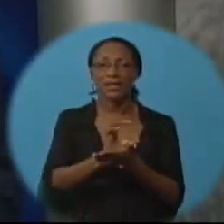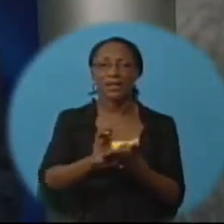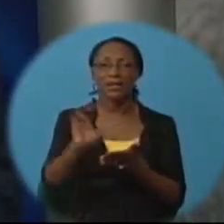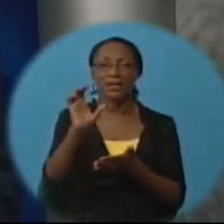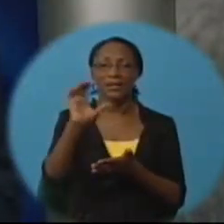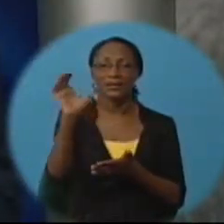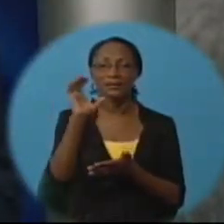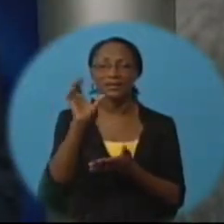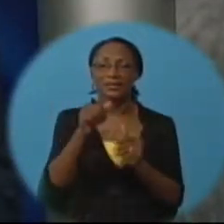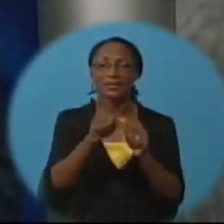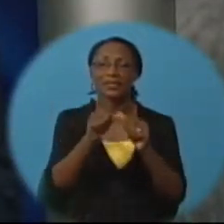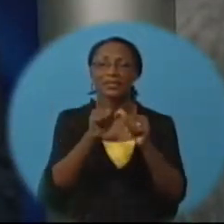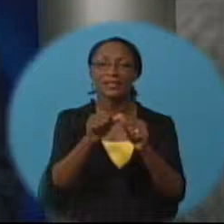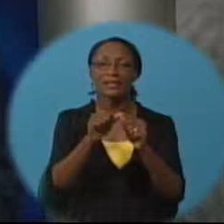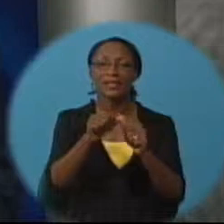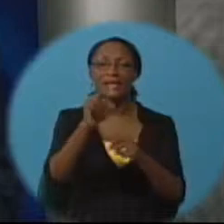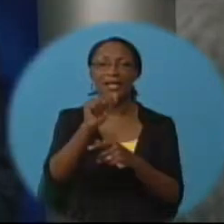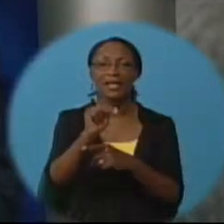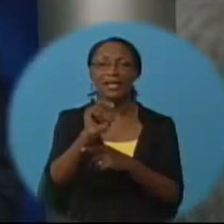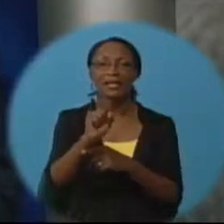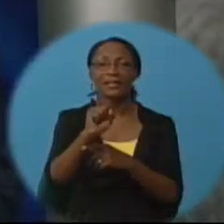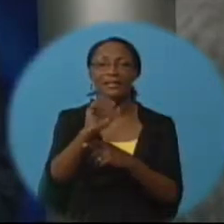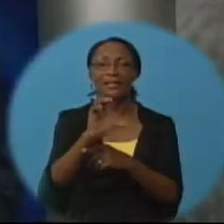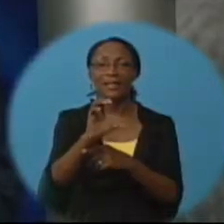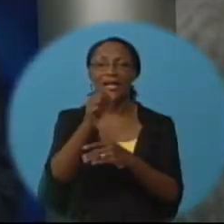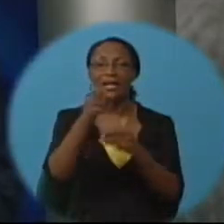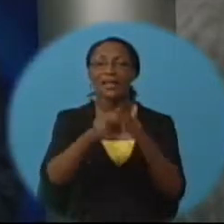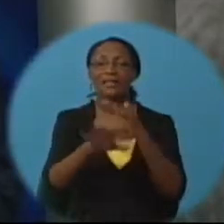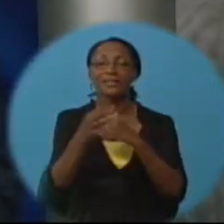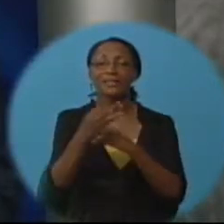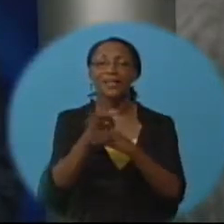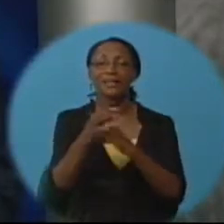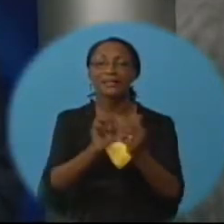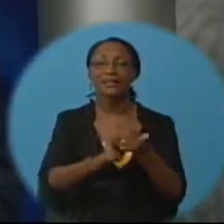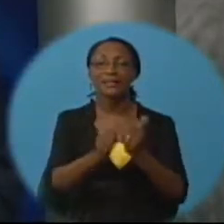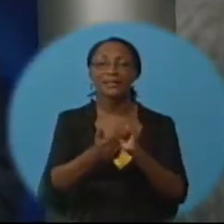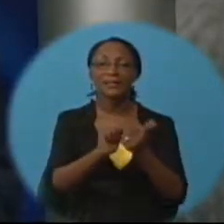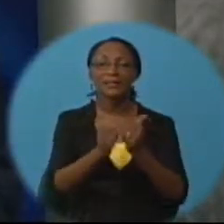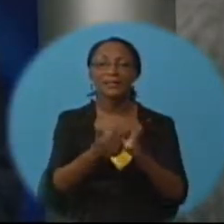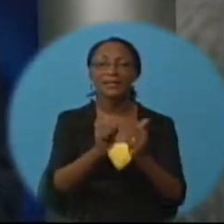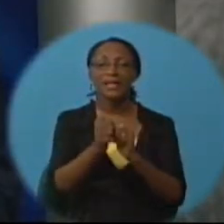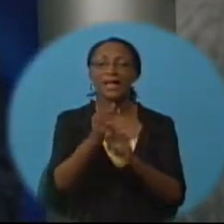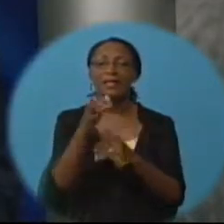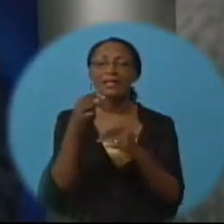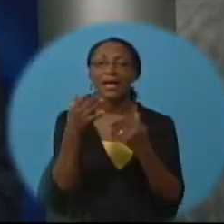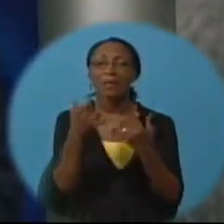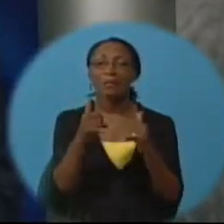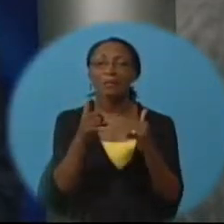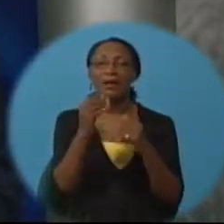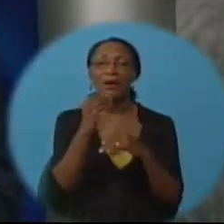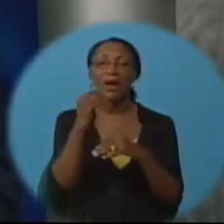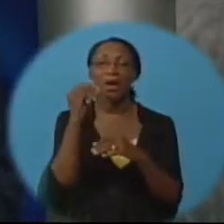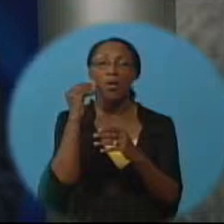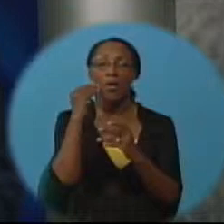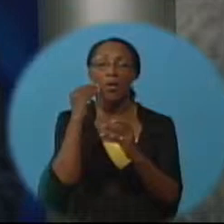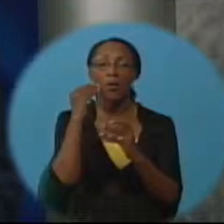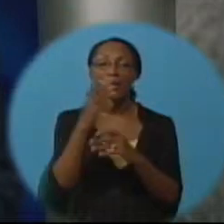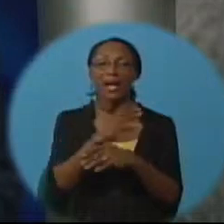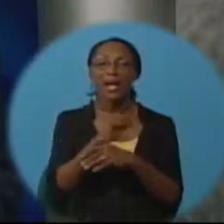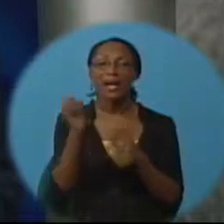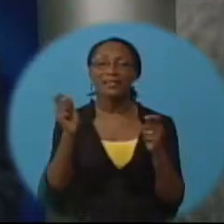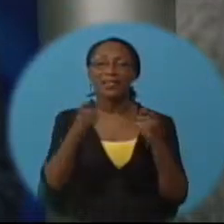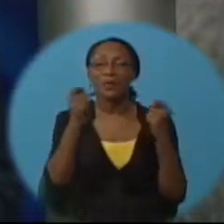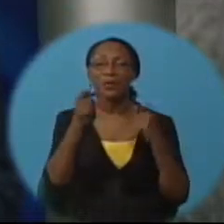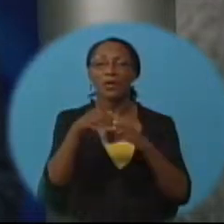streak yesterday in the NSC United Insurance Under-19 tournament. Playing at home, Harrison College had no problems disposing of Barbados